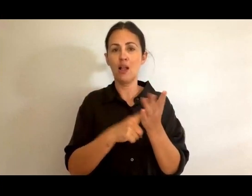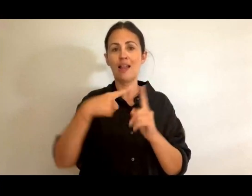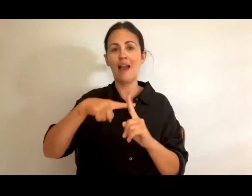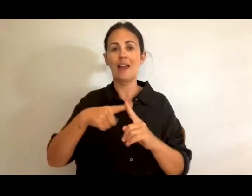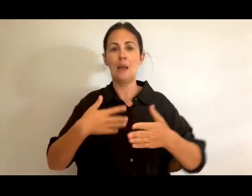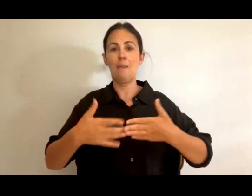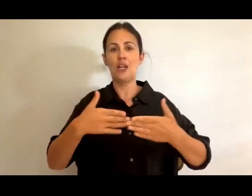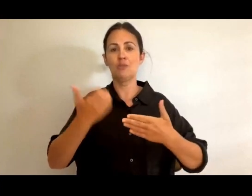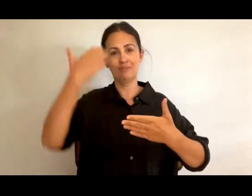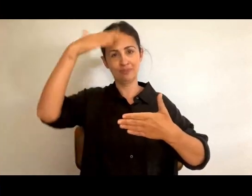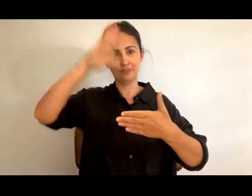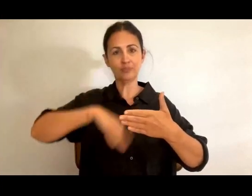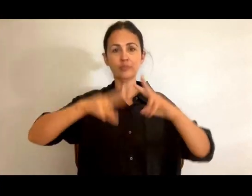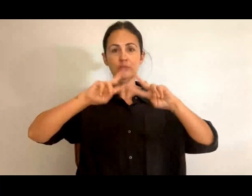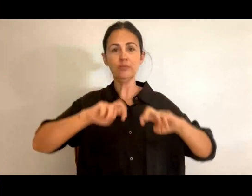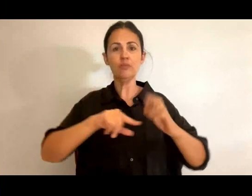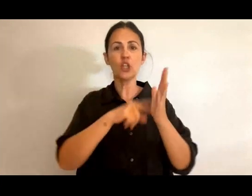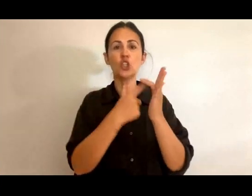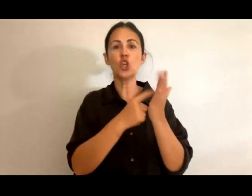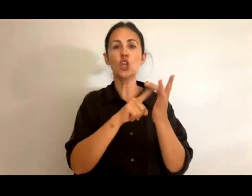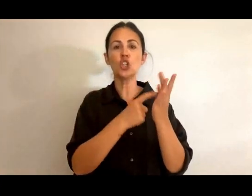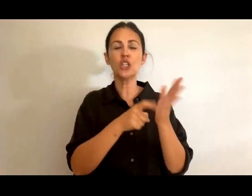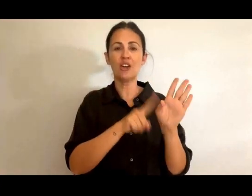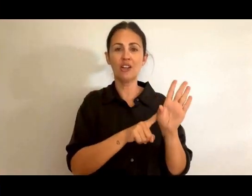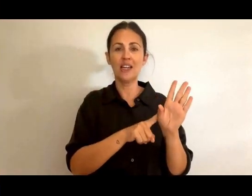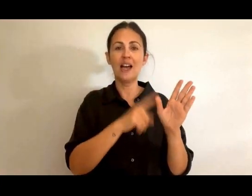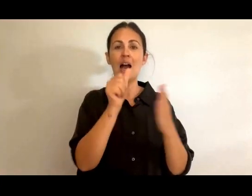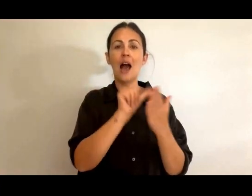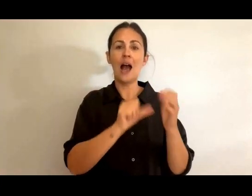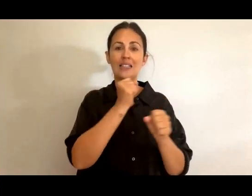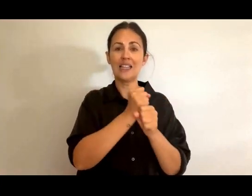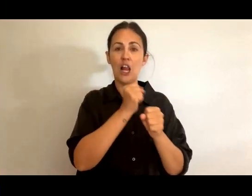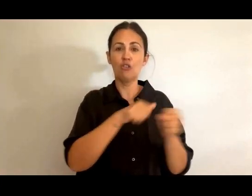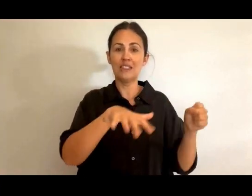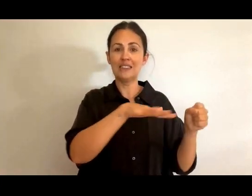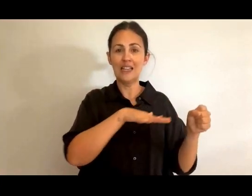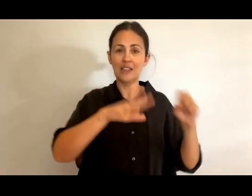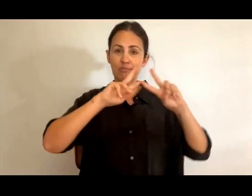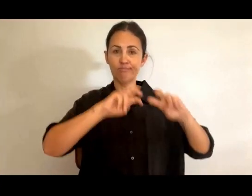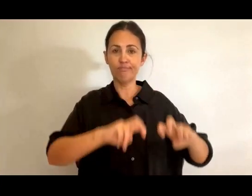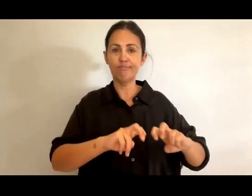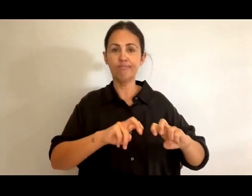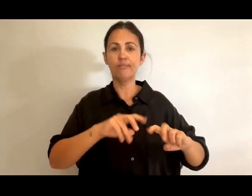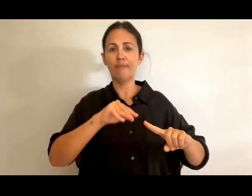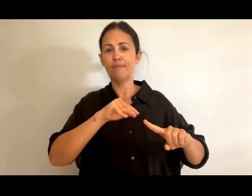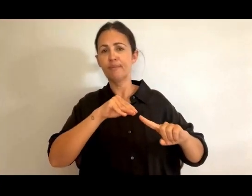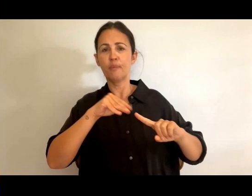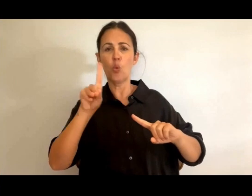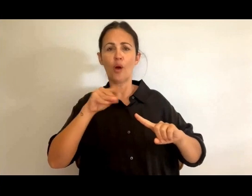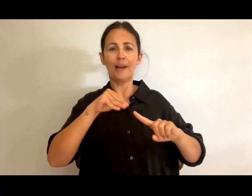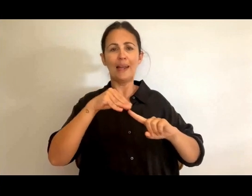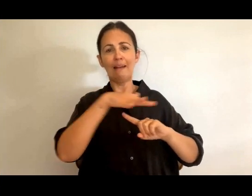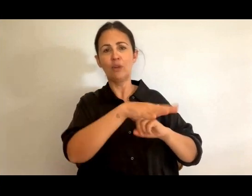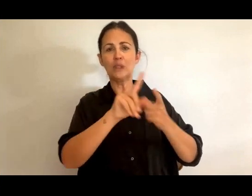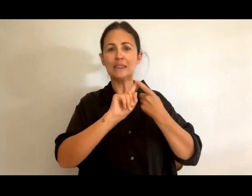gallery sector in Aotearoa, New Zealand, to uncover factors that influence the sustainability of the tertiary art gallery sector in New